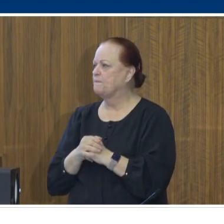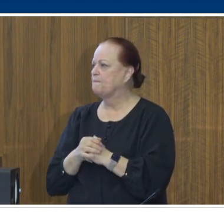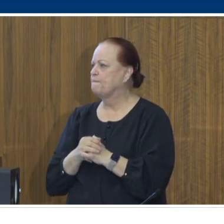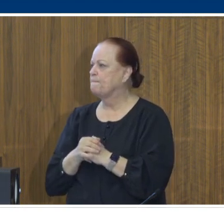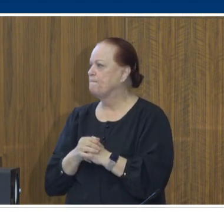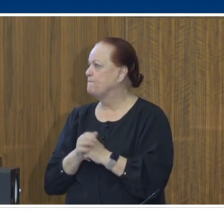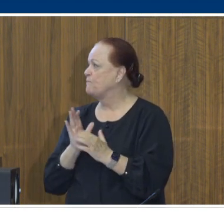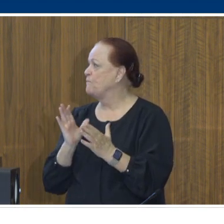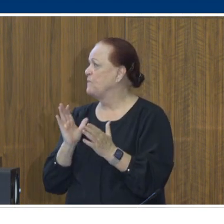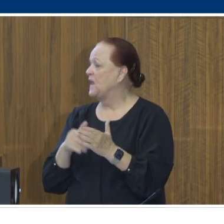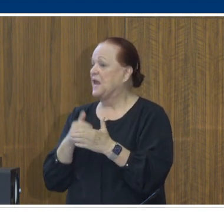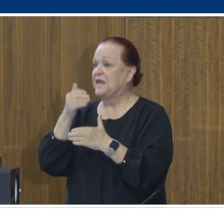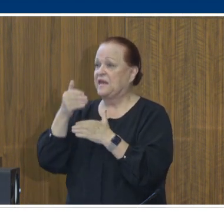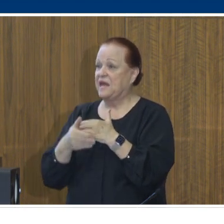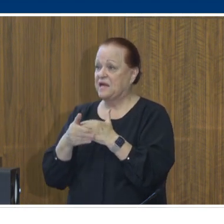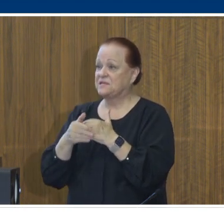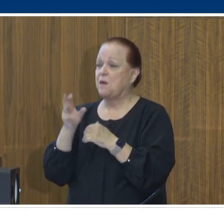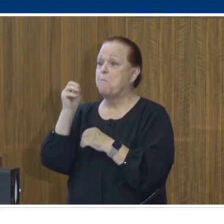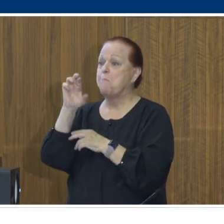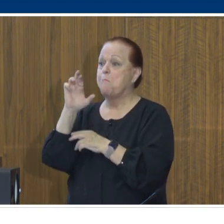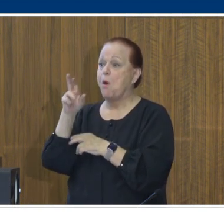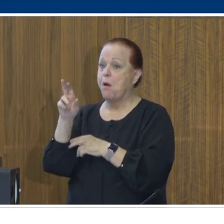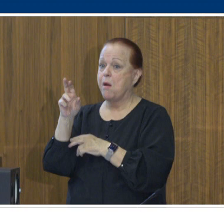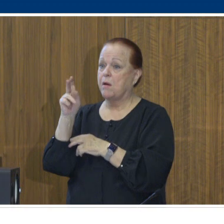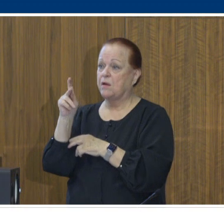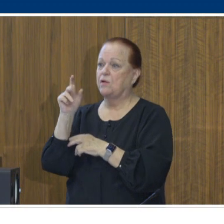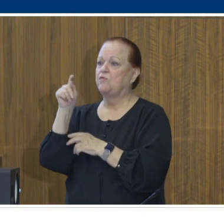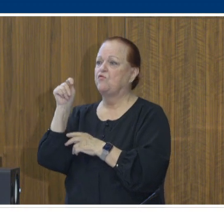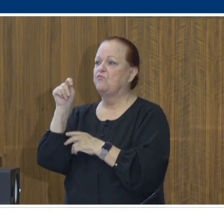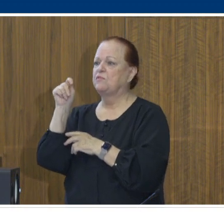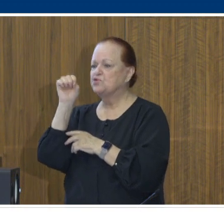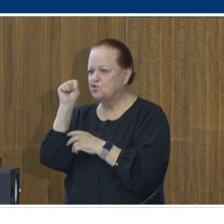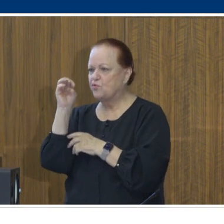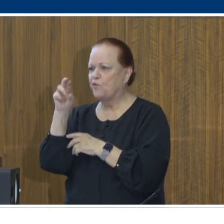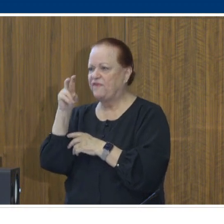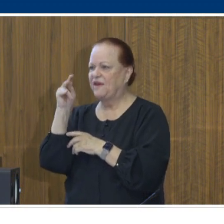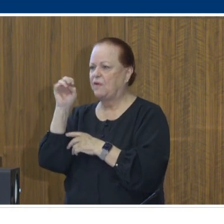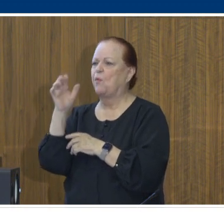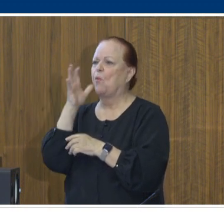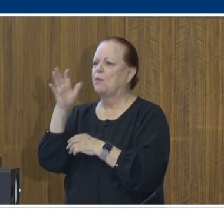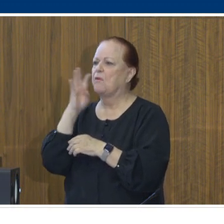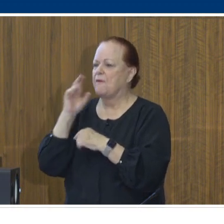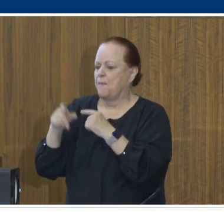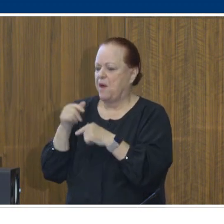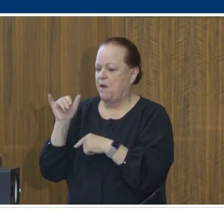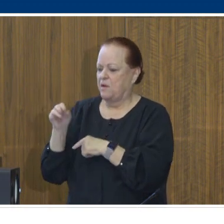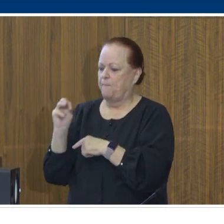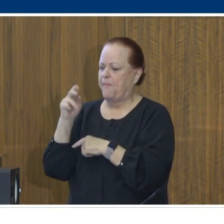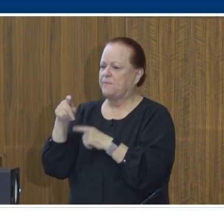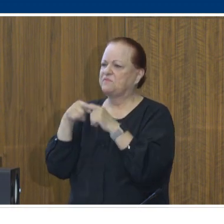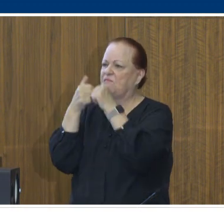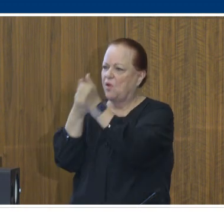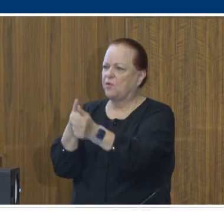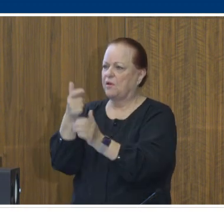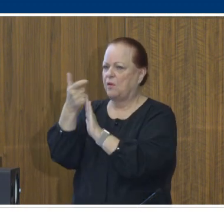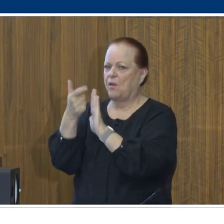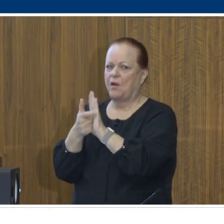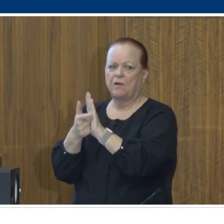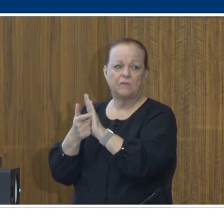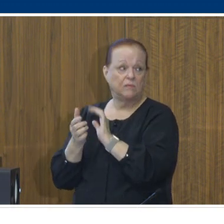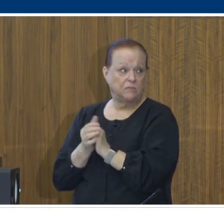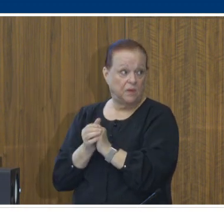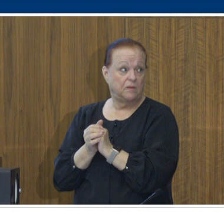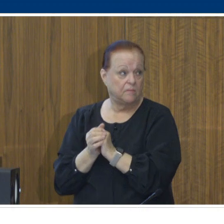And next, Mark Servino will go over the creation of maps that comply with the law. Thanks,